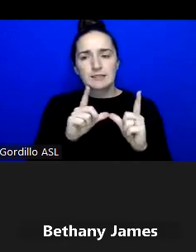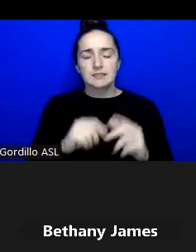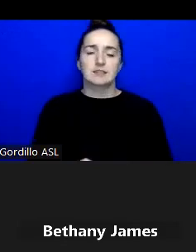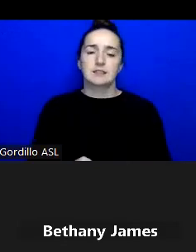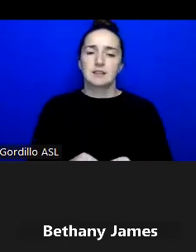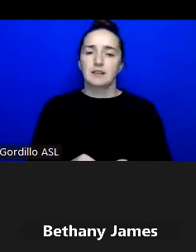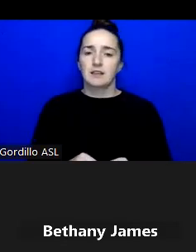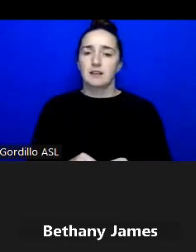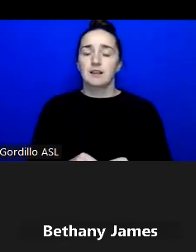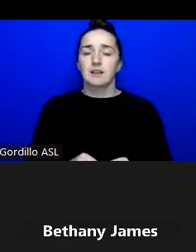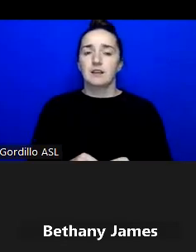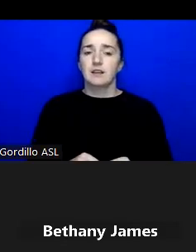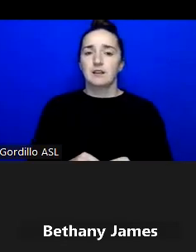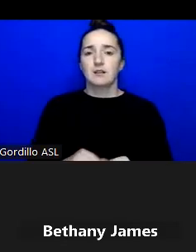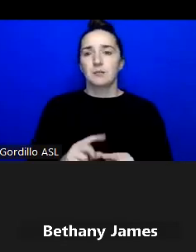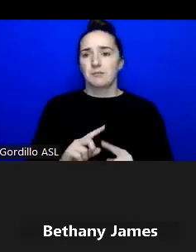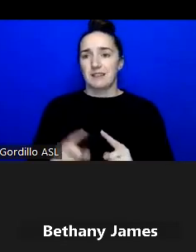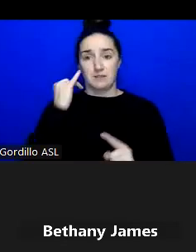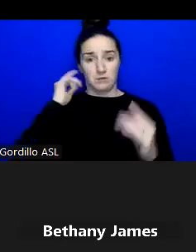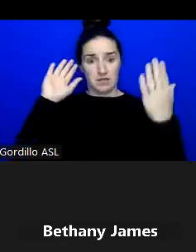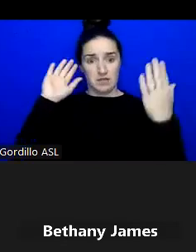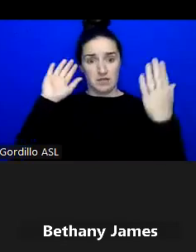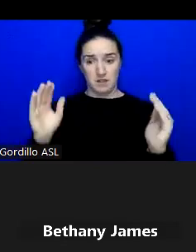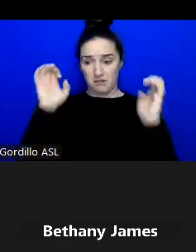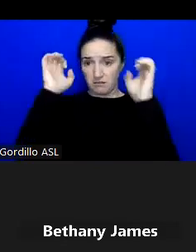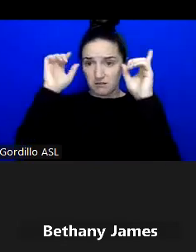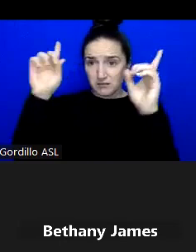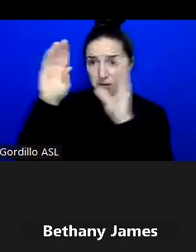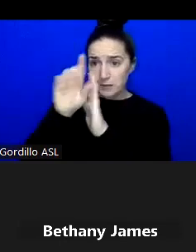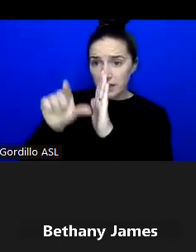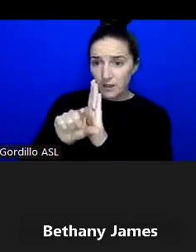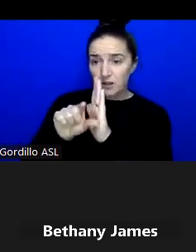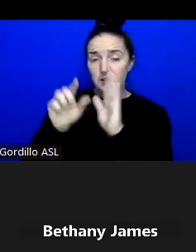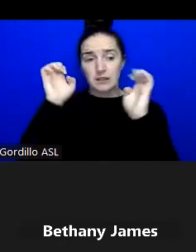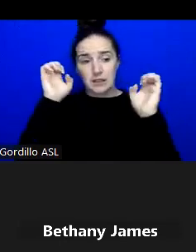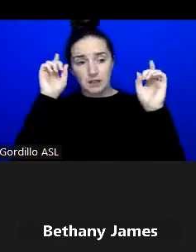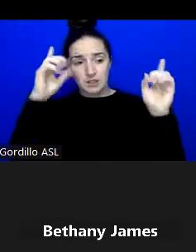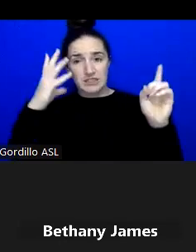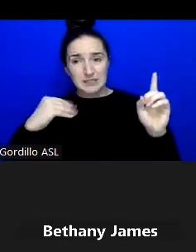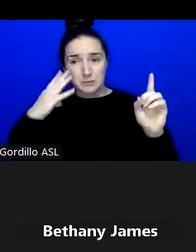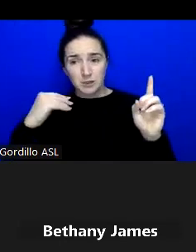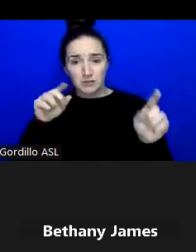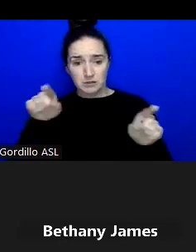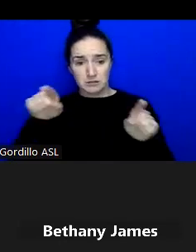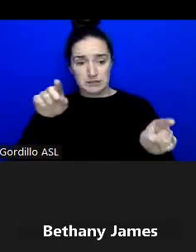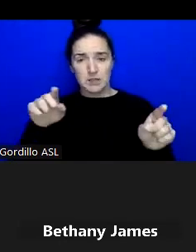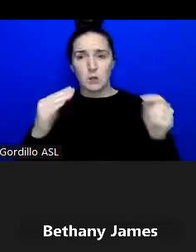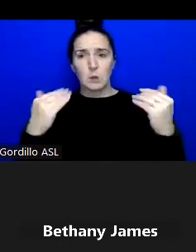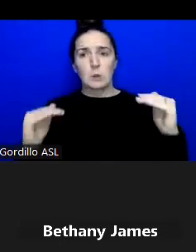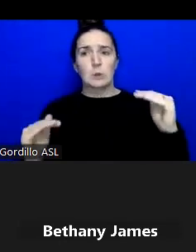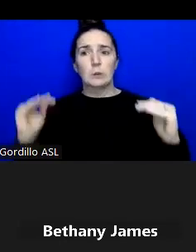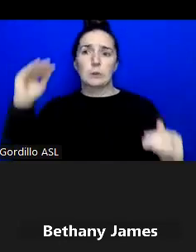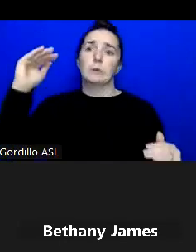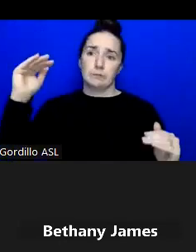a pretty significant difference in the educational background and the experience that those different providers are bringing to the